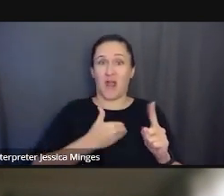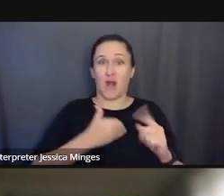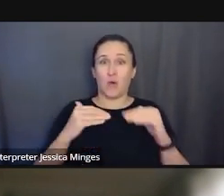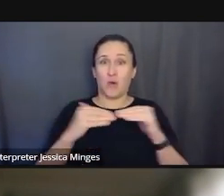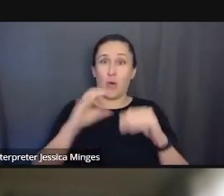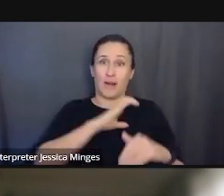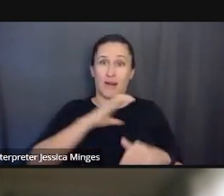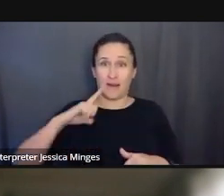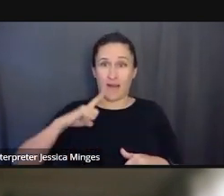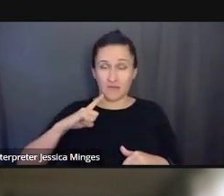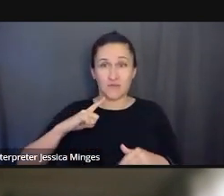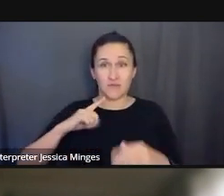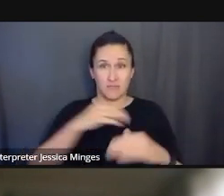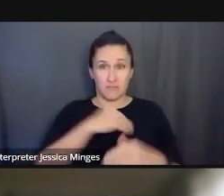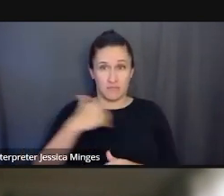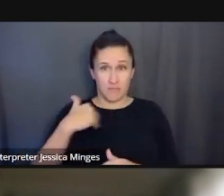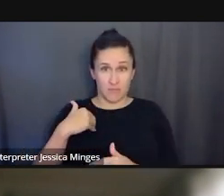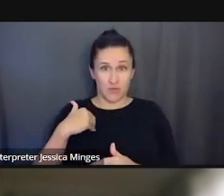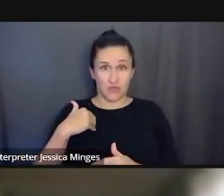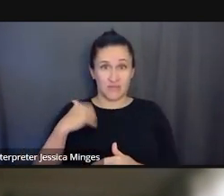members be